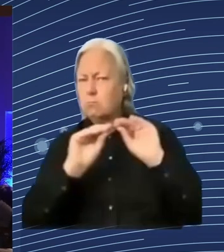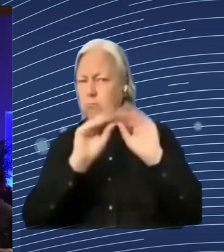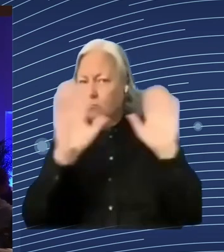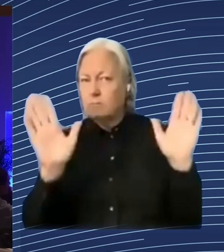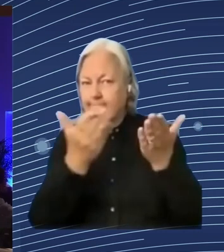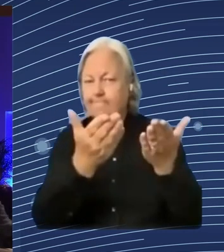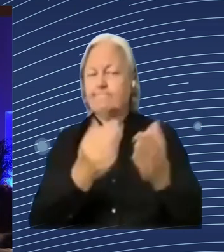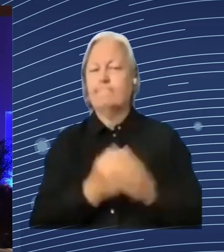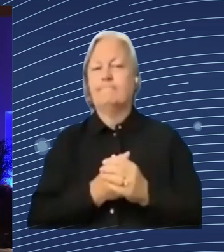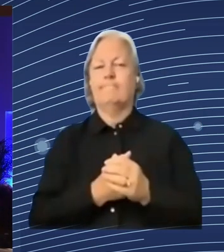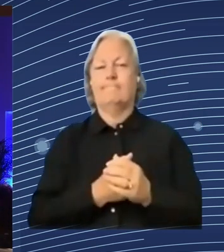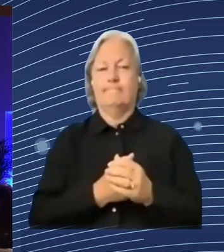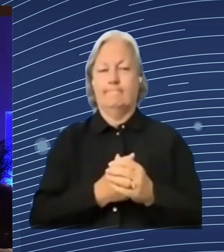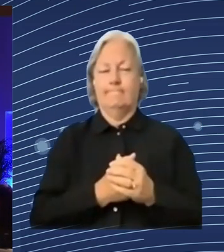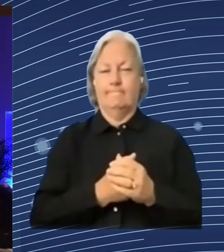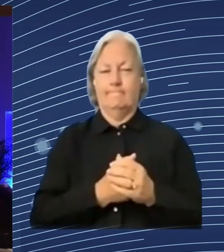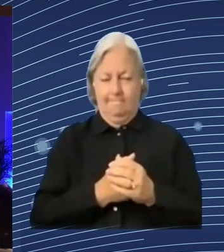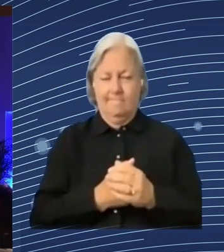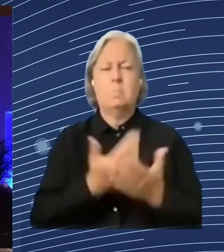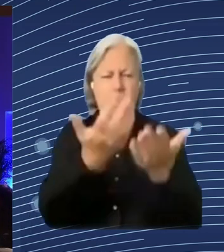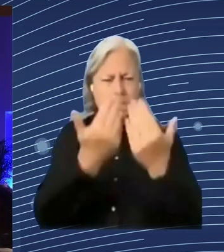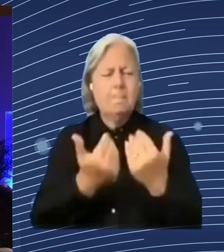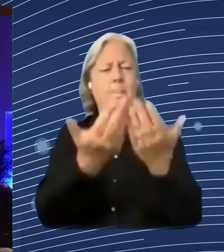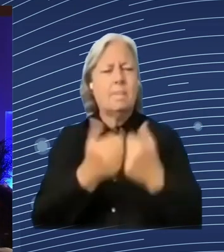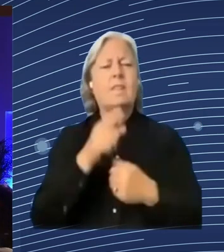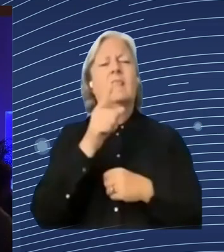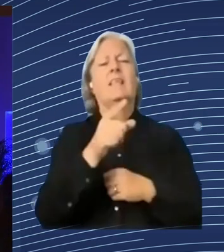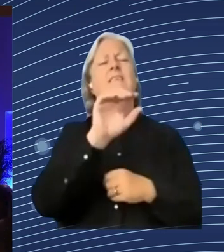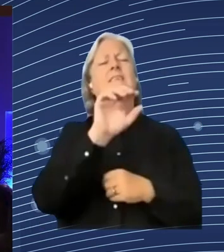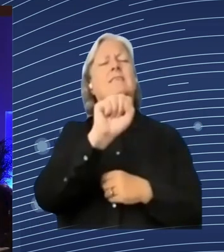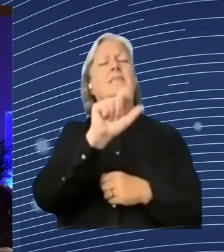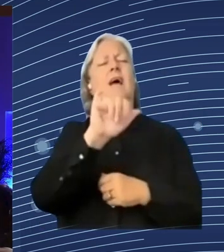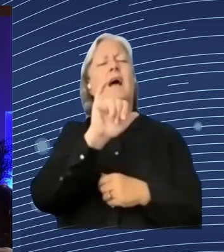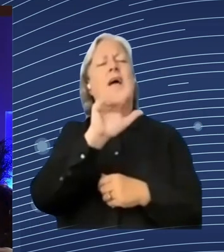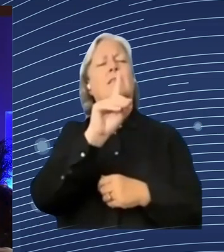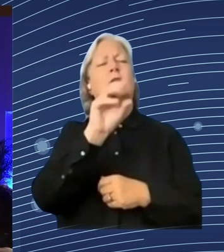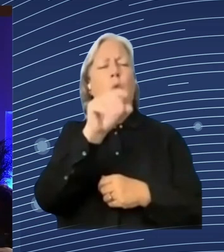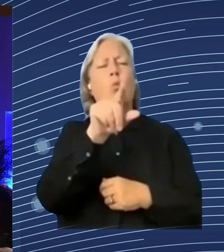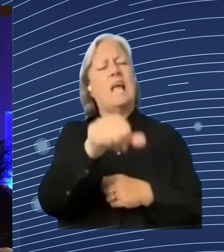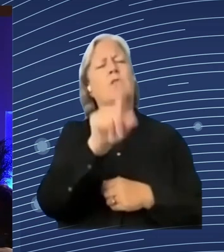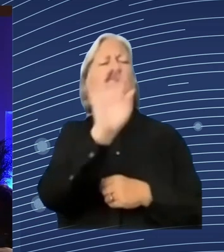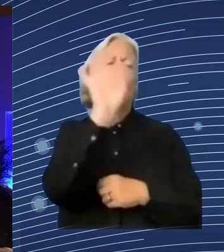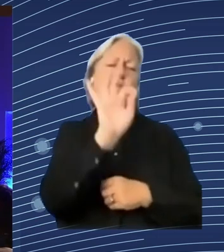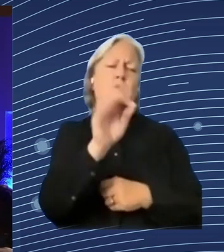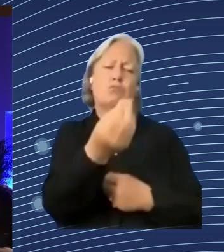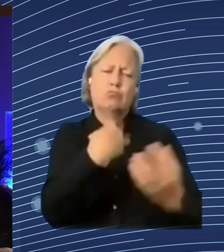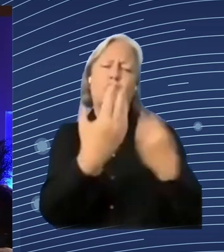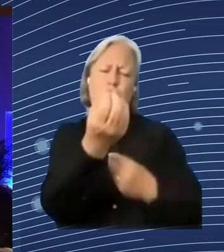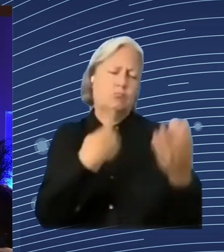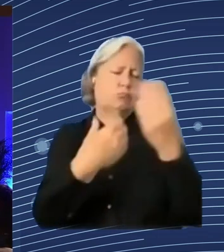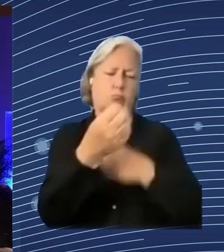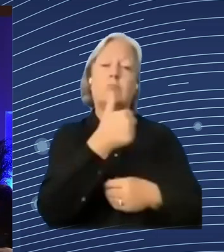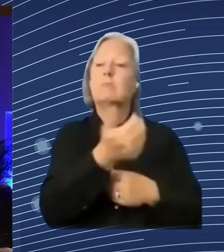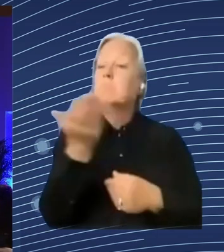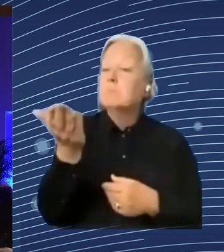And I encourage you to keep sending your questions on Slido. After this, we open the floor for a general discussion, of course. Yes. Great. What's your name?